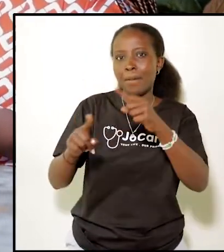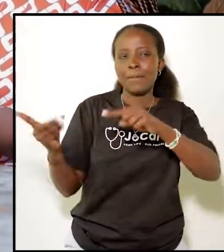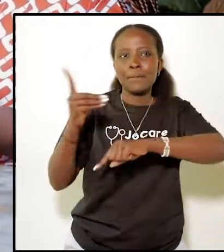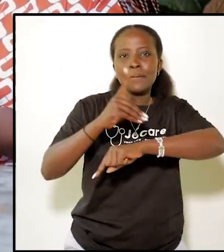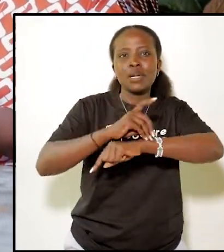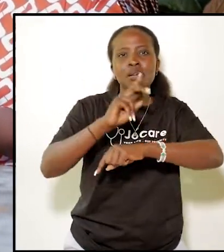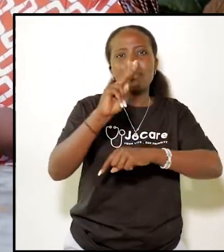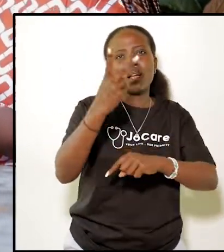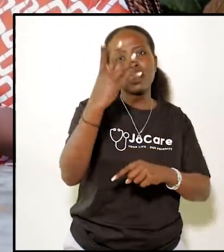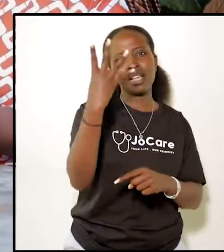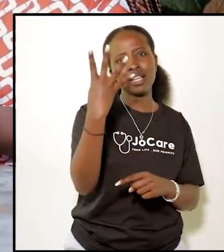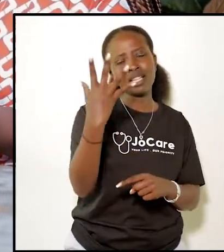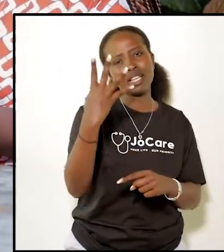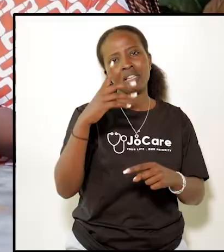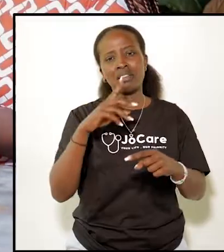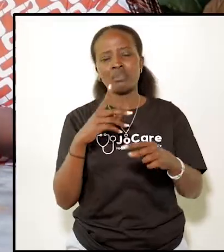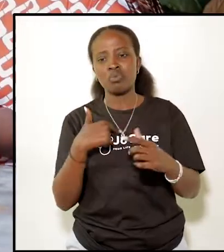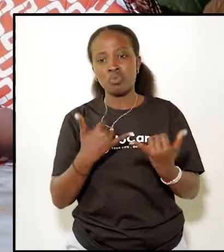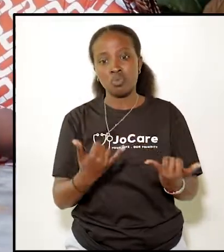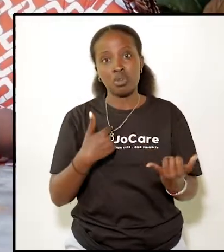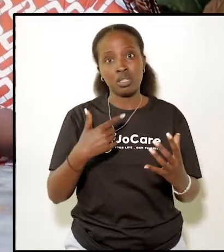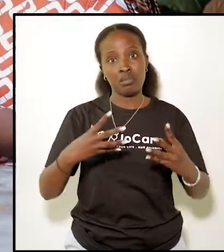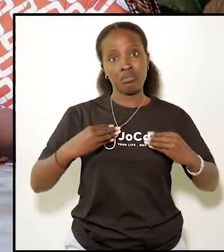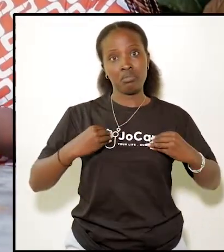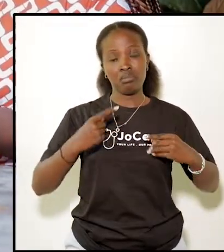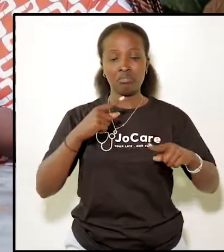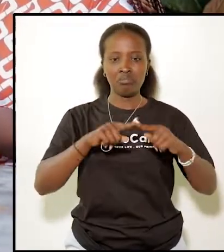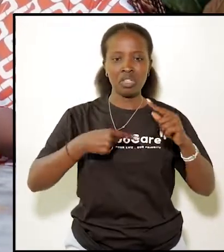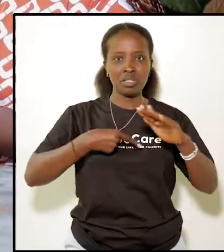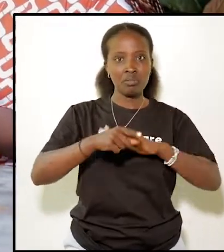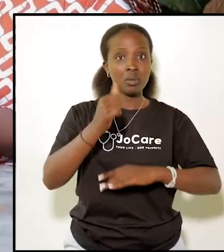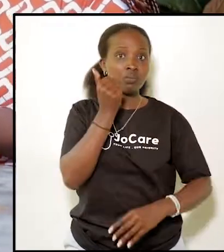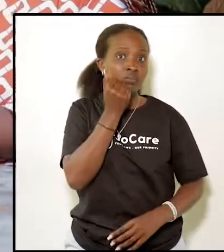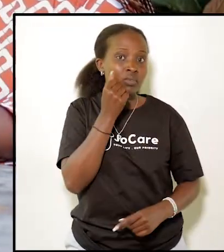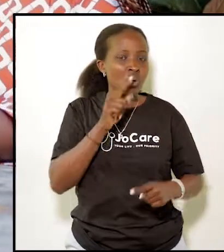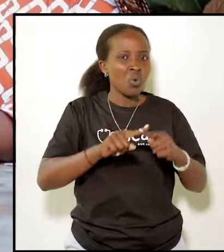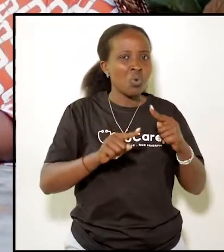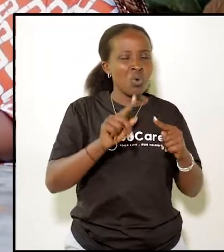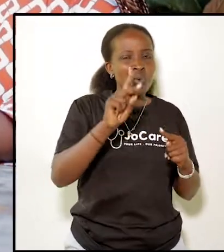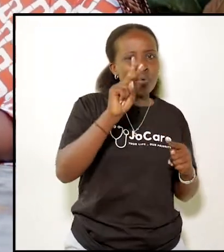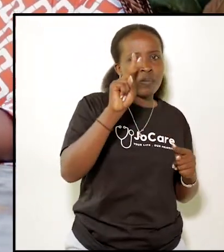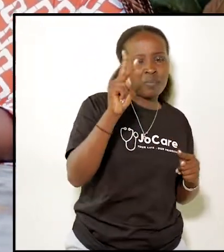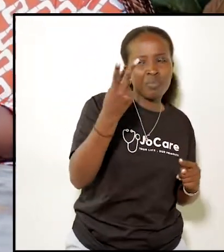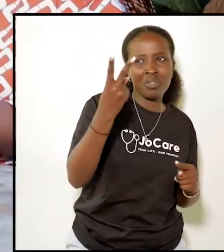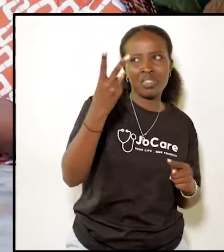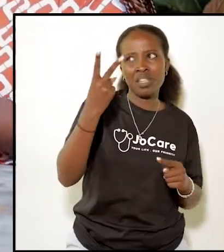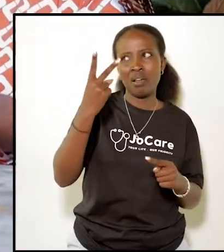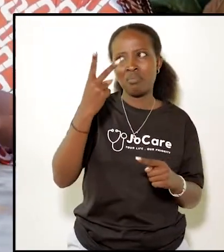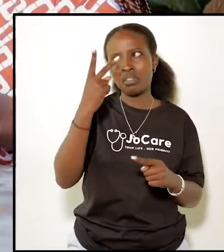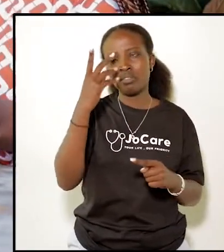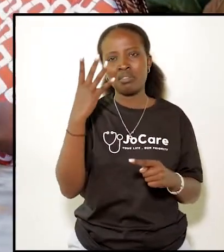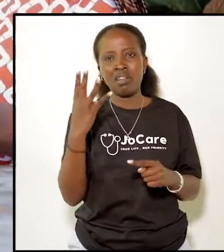those 45 days. Okay. Maybe you go in your menstruation every 45,